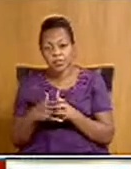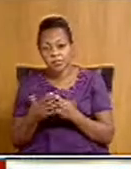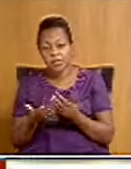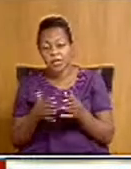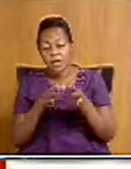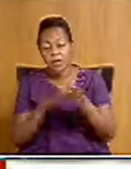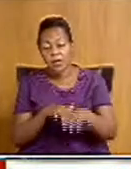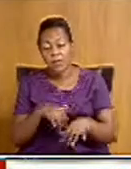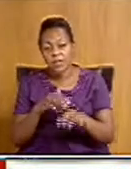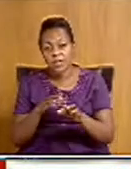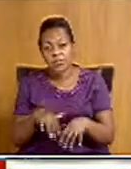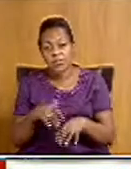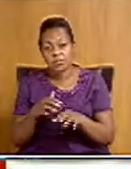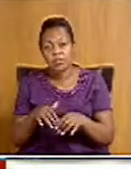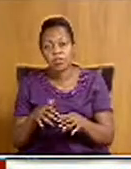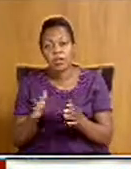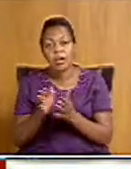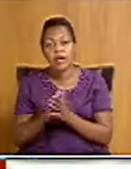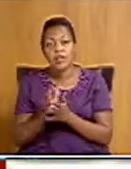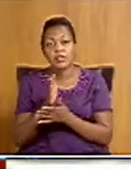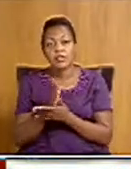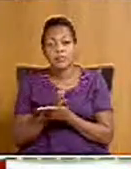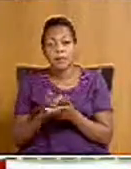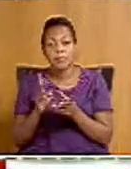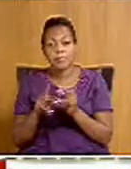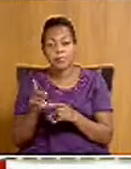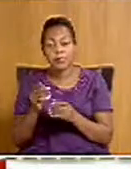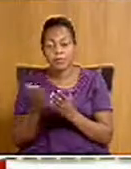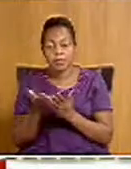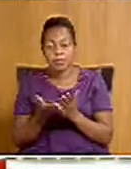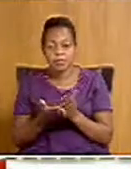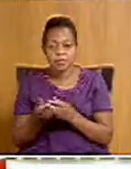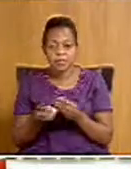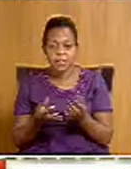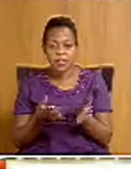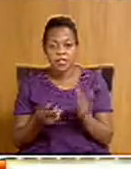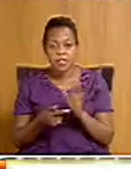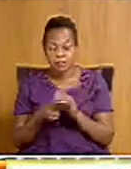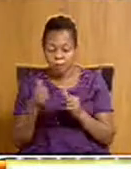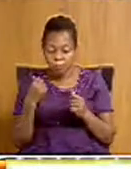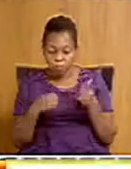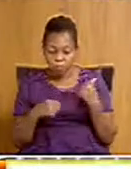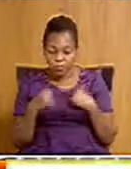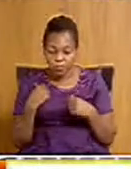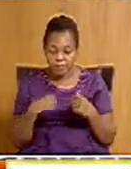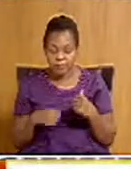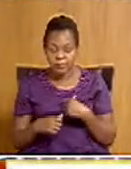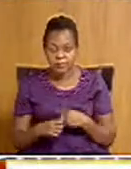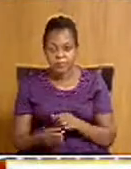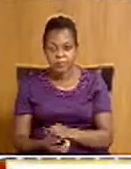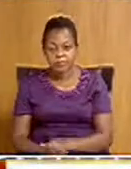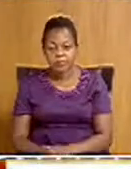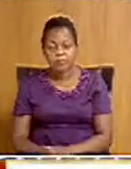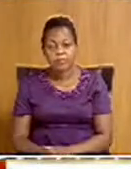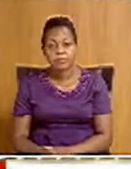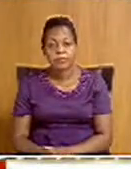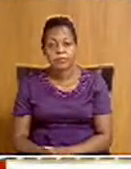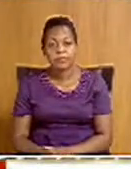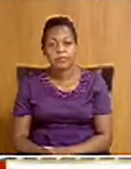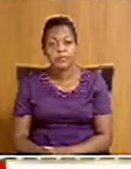agricultural entrepreneurs, and some actors in the services sector, such as tourism. As